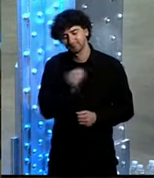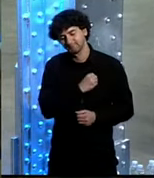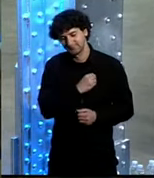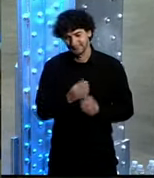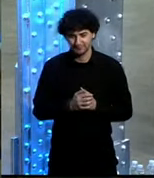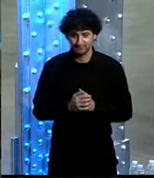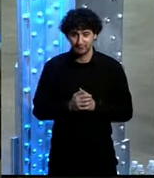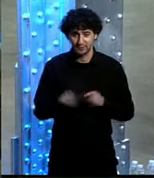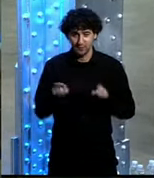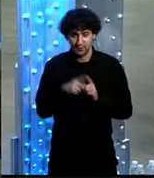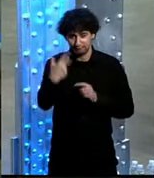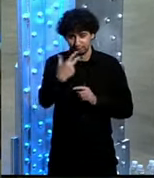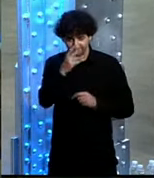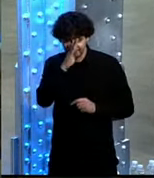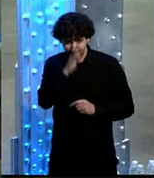I want to show you